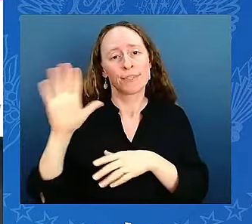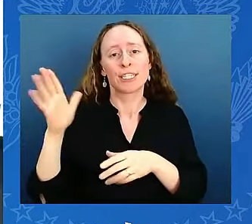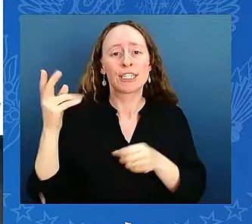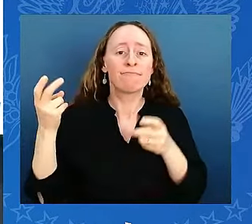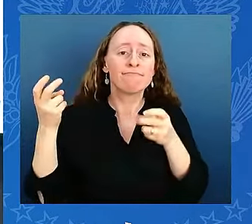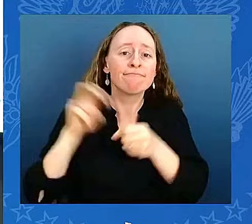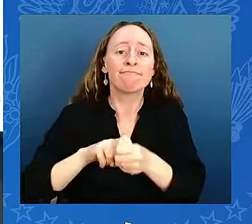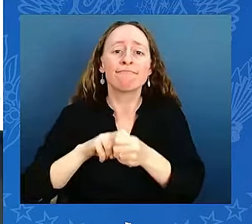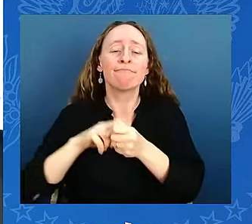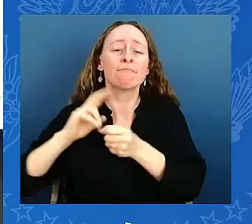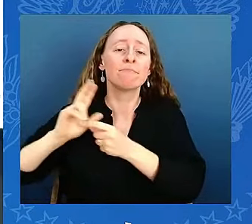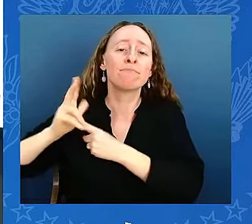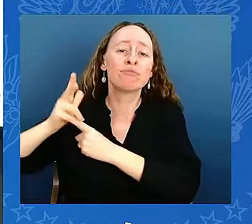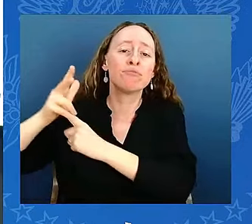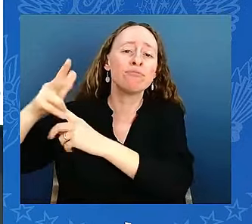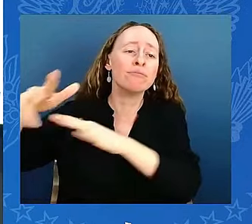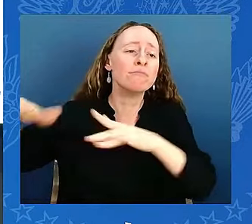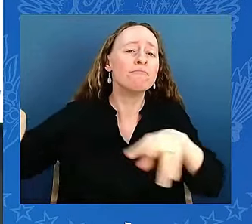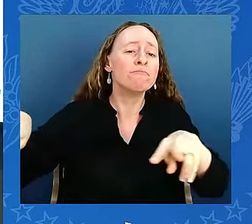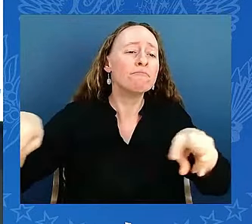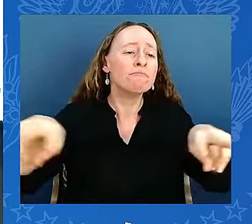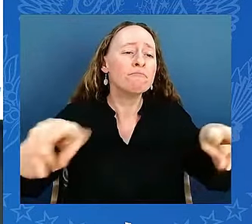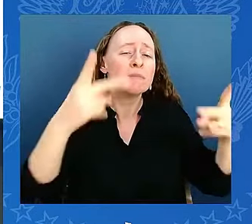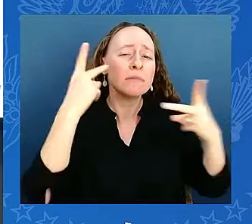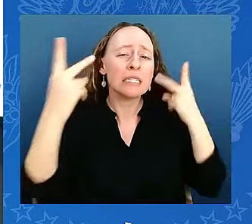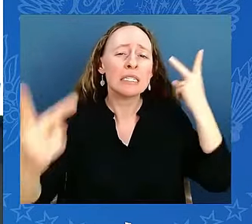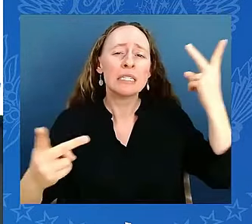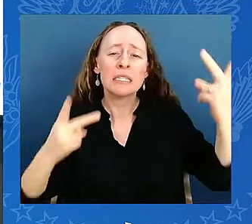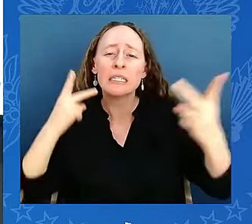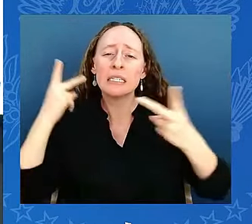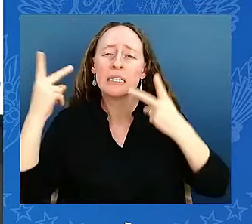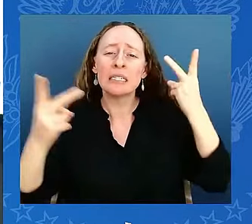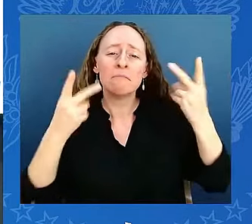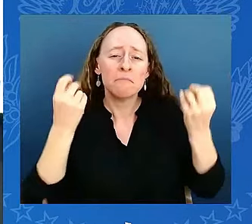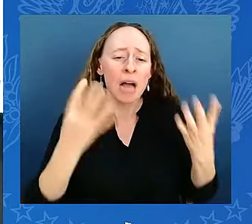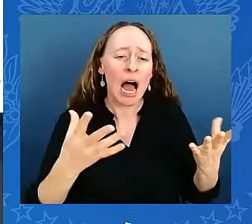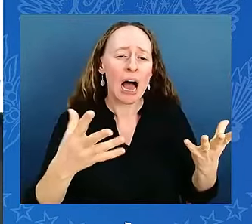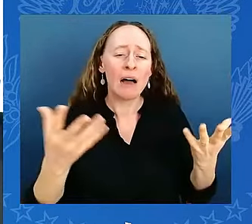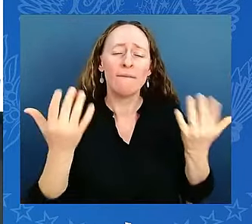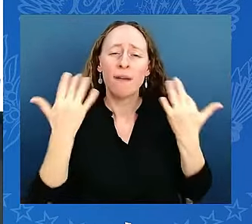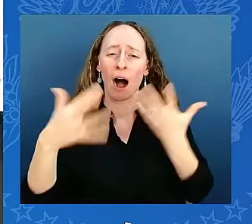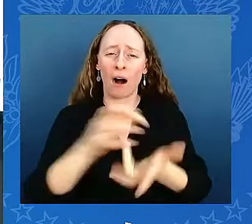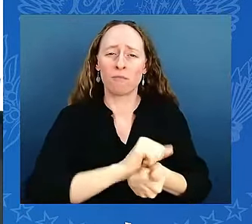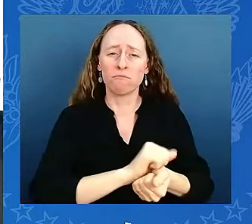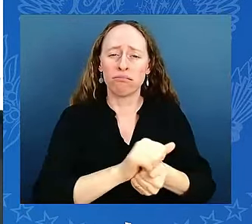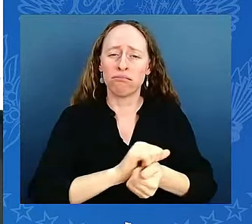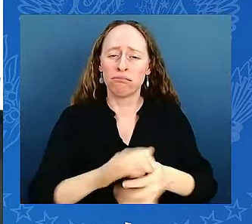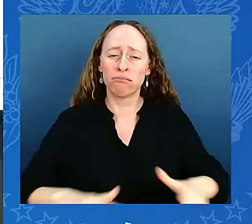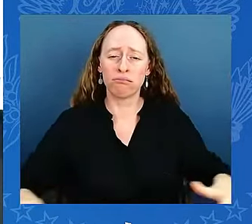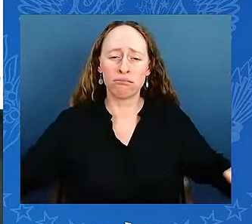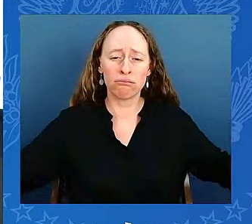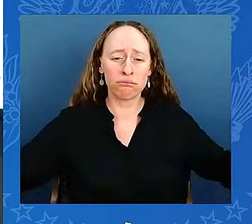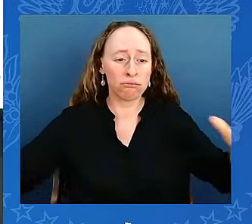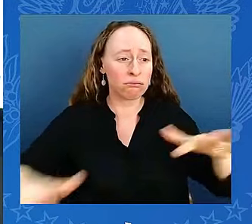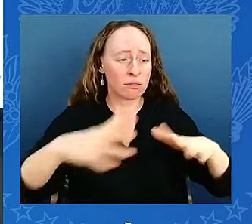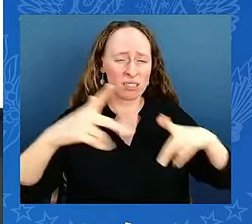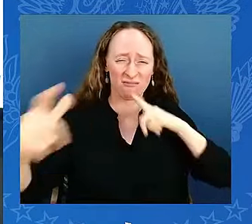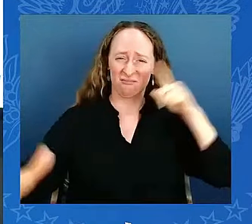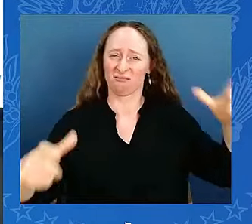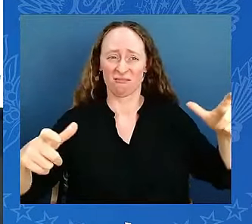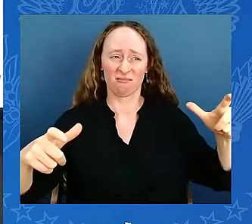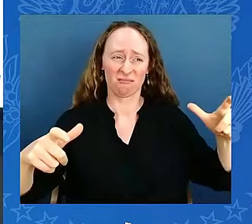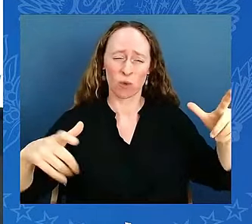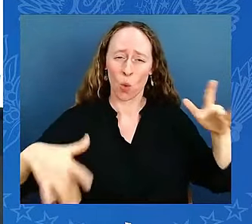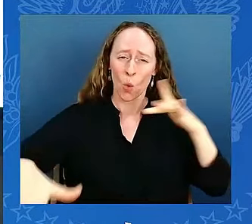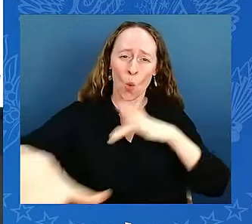and a whole range of other reasons than makes up the entire state of Maryland. And so I've seen a lot, but